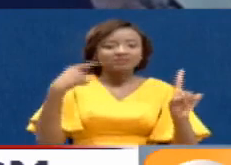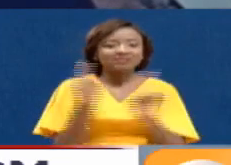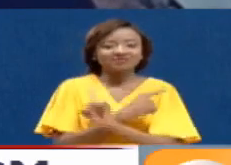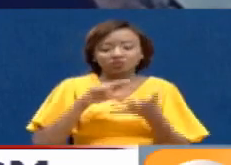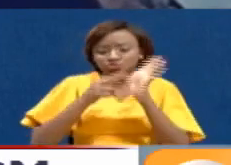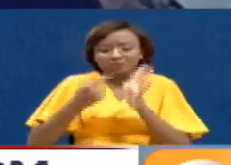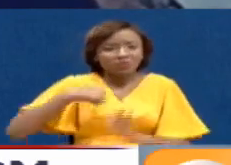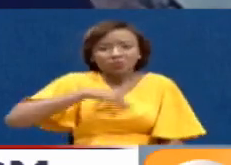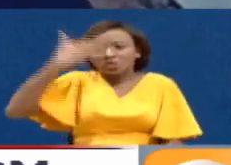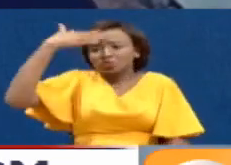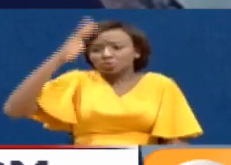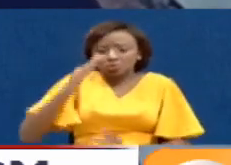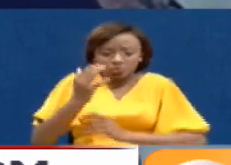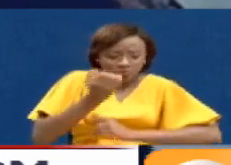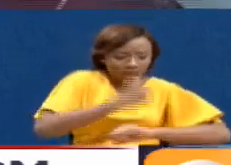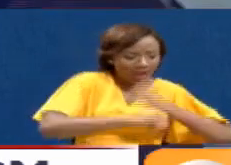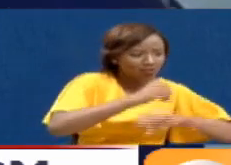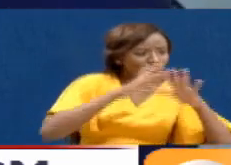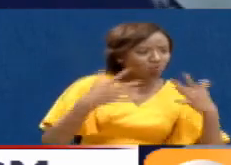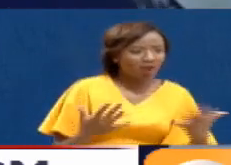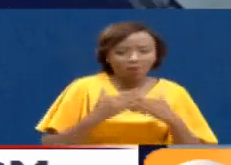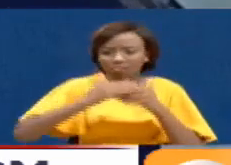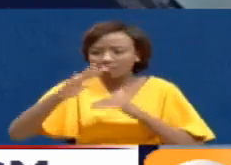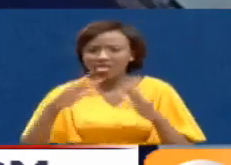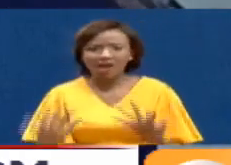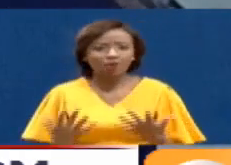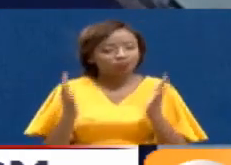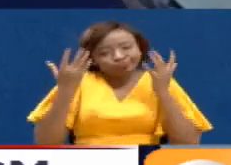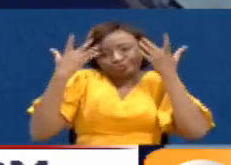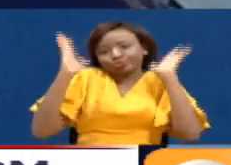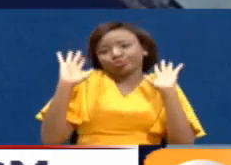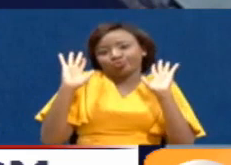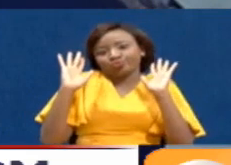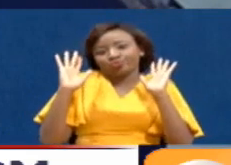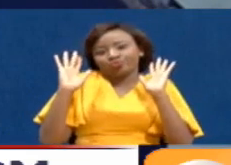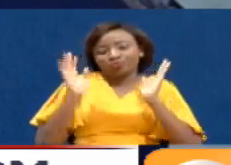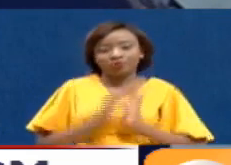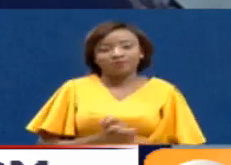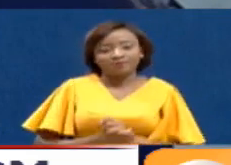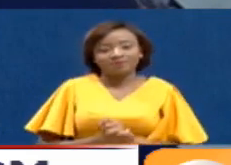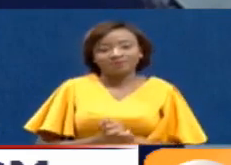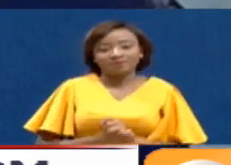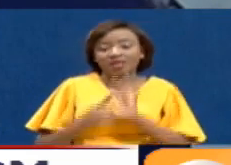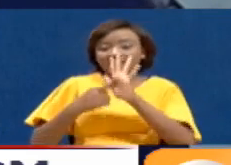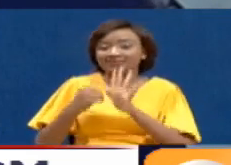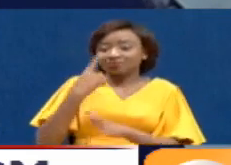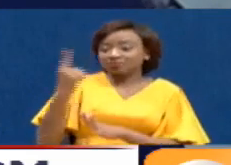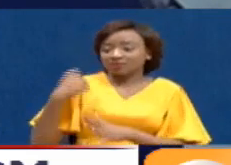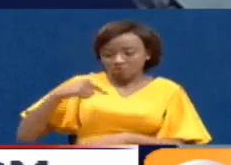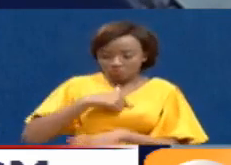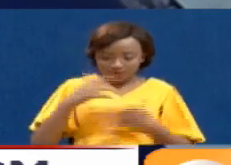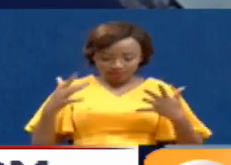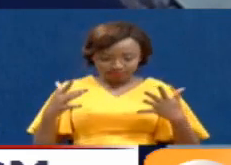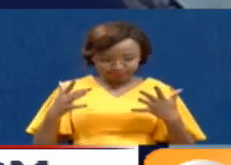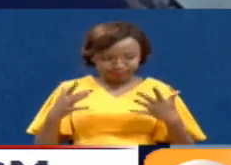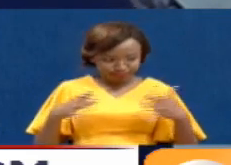how to respond in this process of responding to an emergency in the country. For the population, look at how can we help each